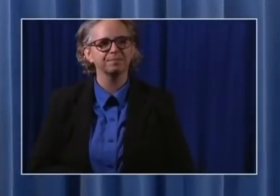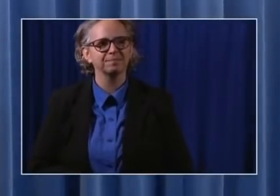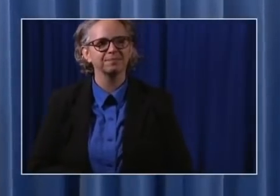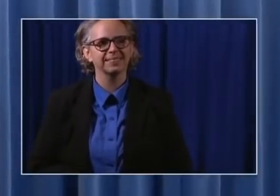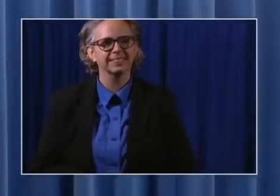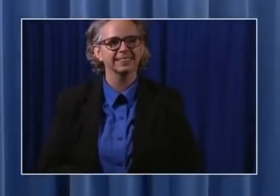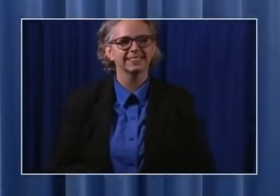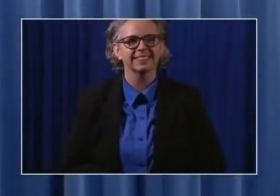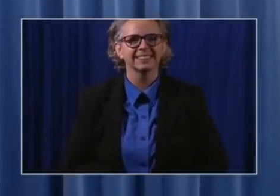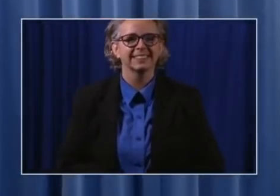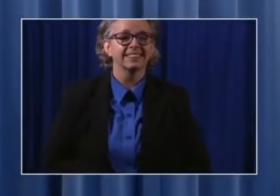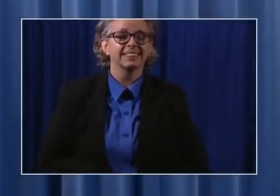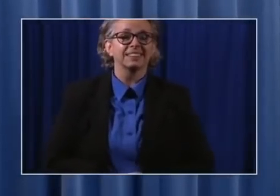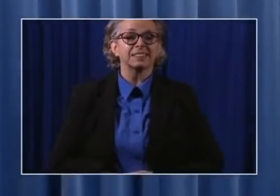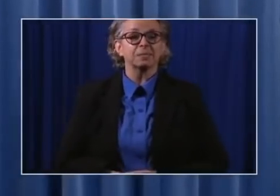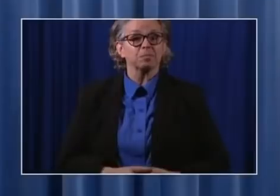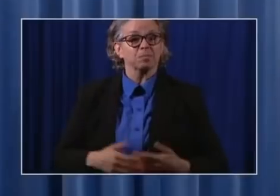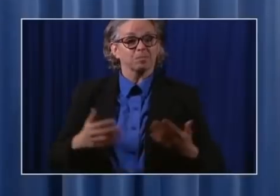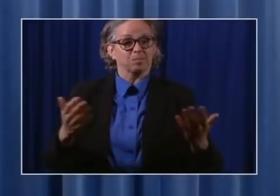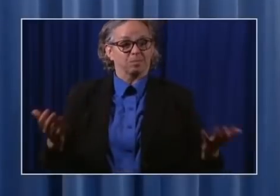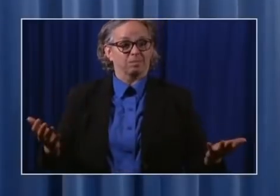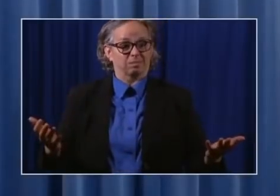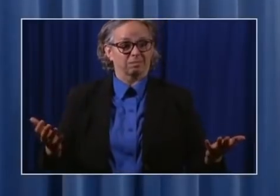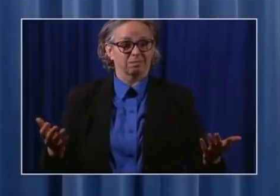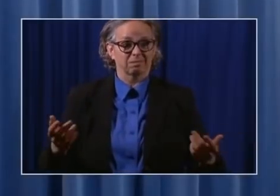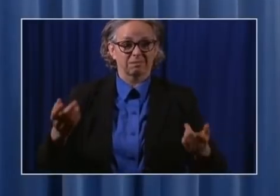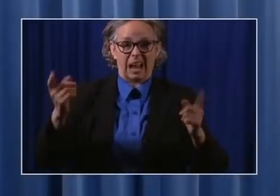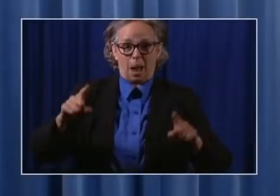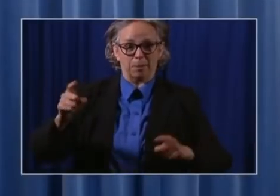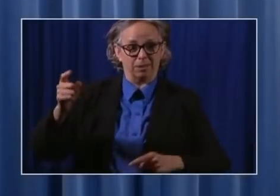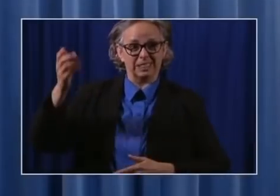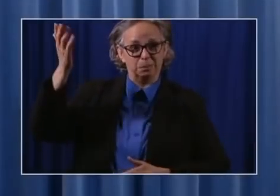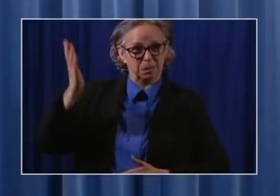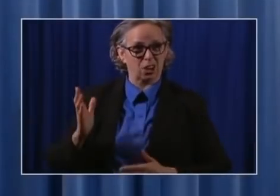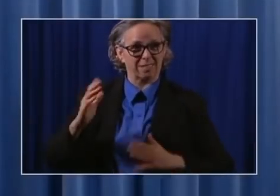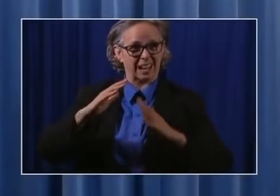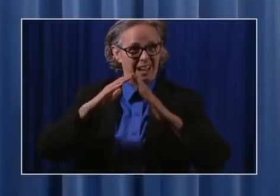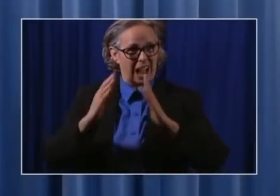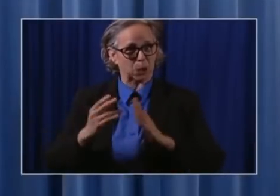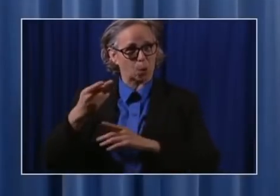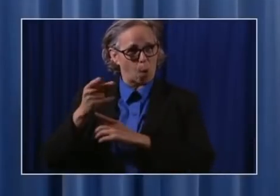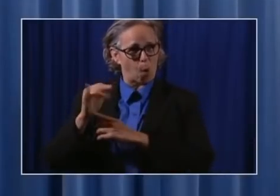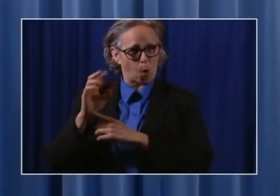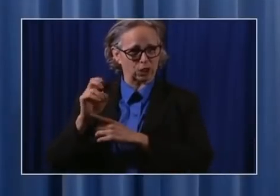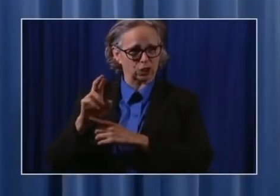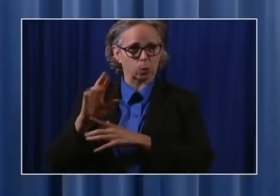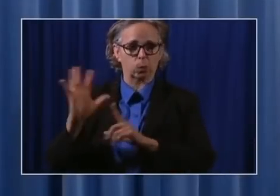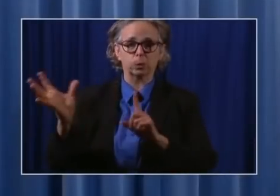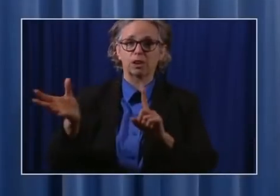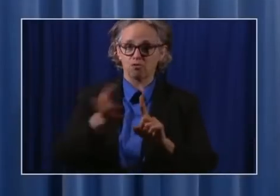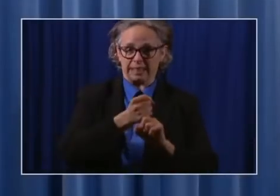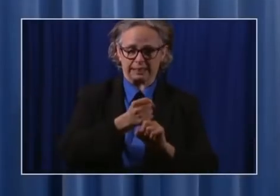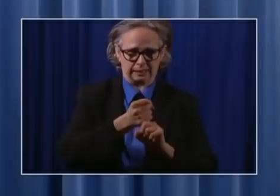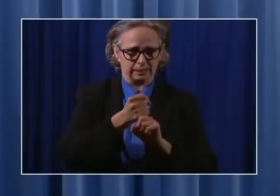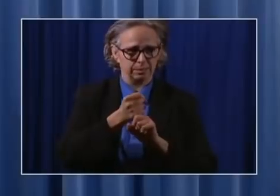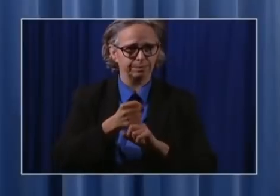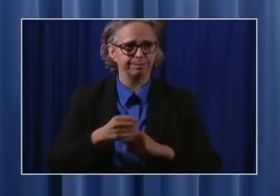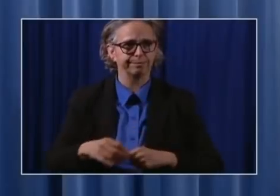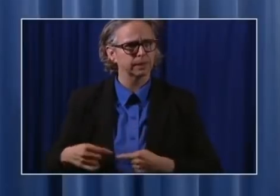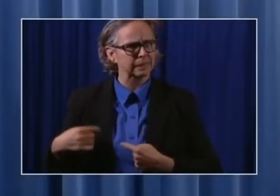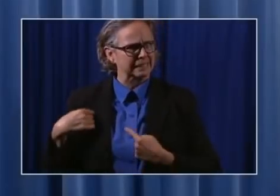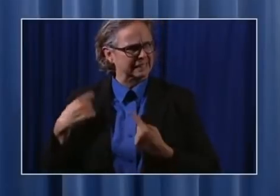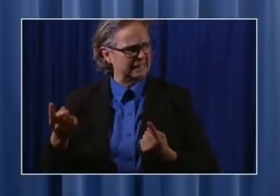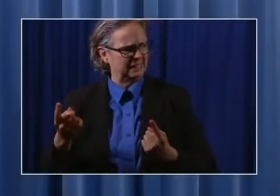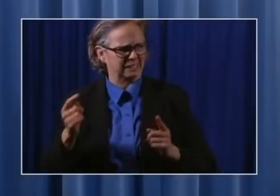Since Speaker Householder's arrest several days ago, like all